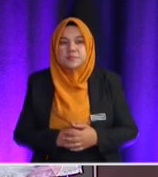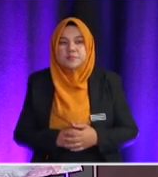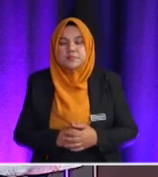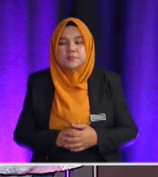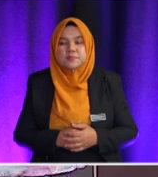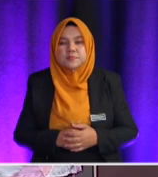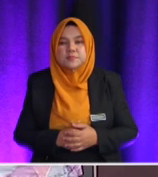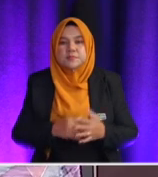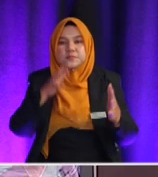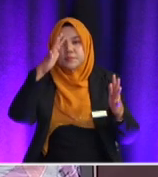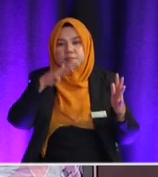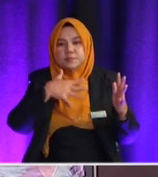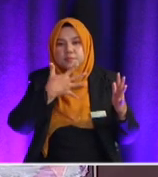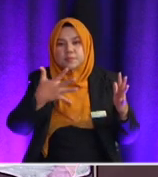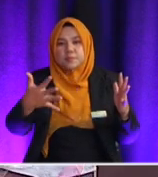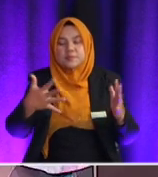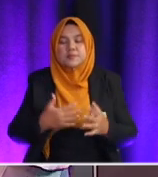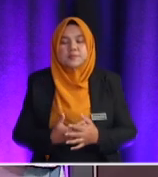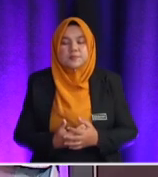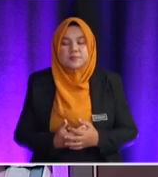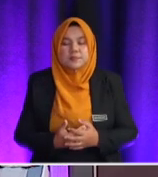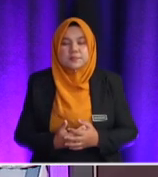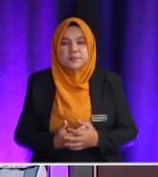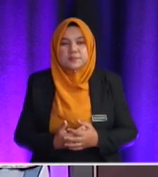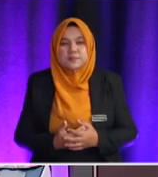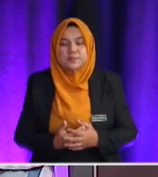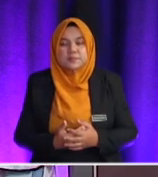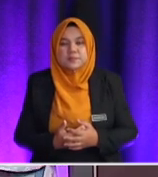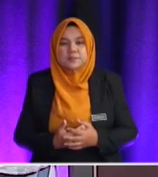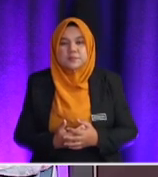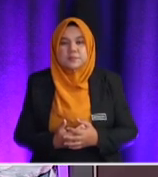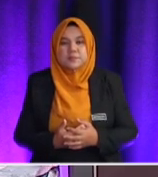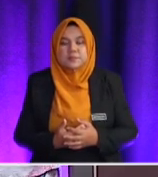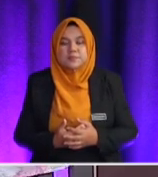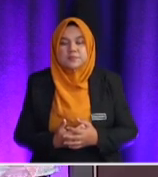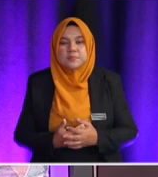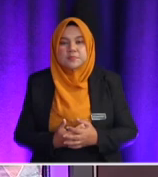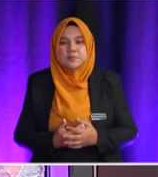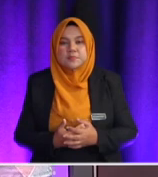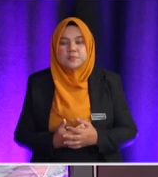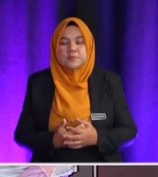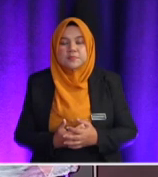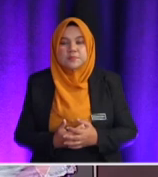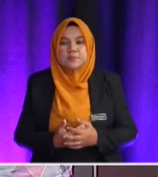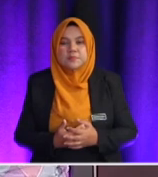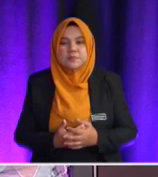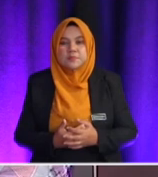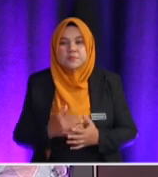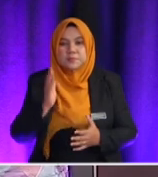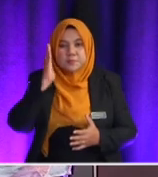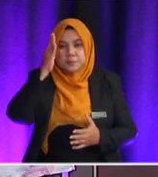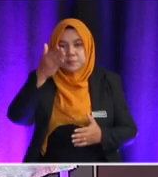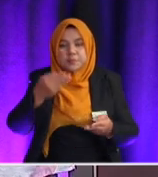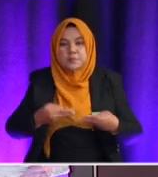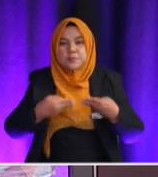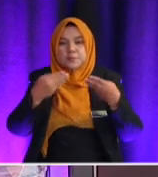jing! Crossword! Ah, yes, crossword puzzle. Okay. So, So I will give